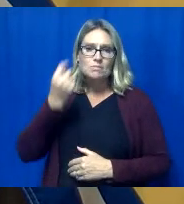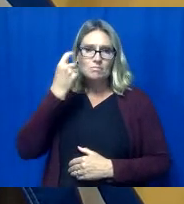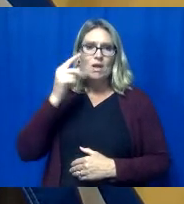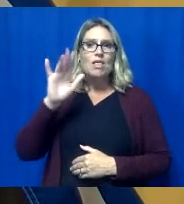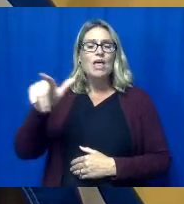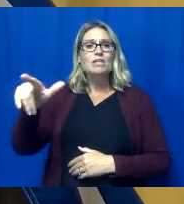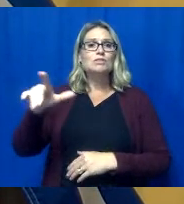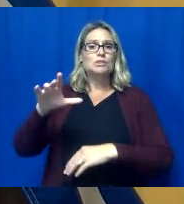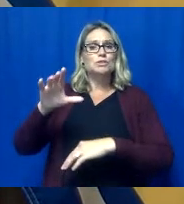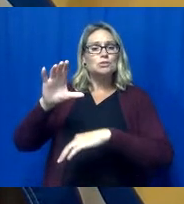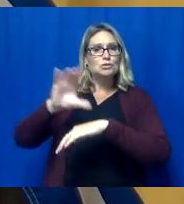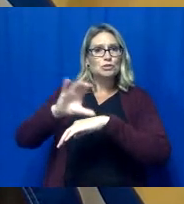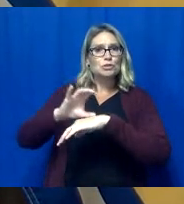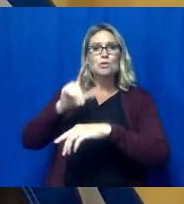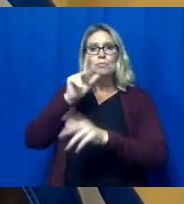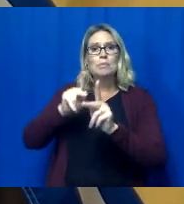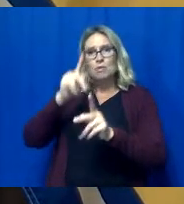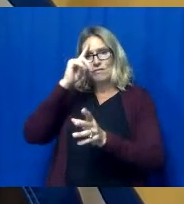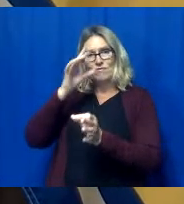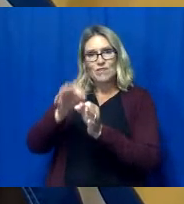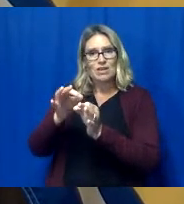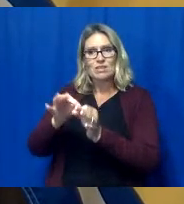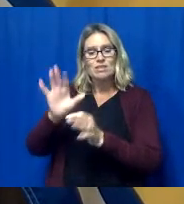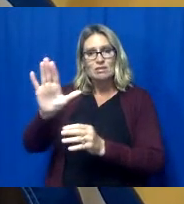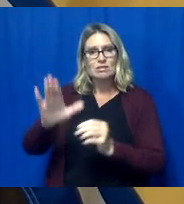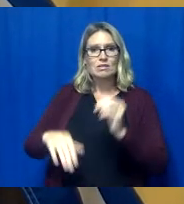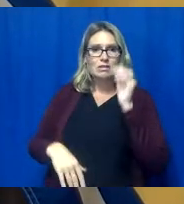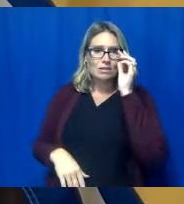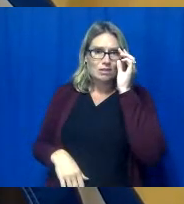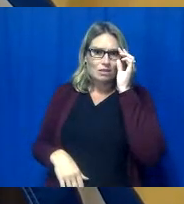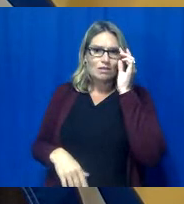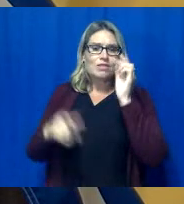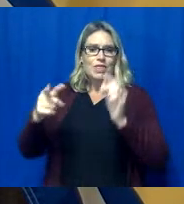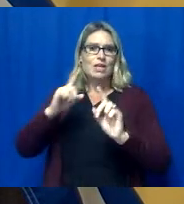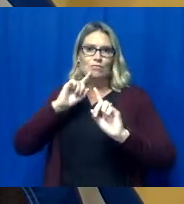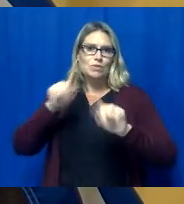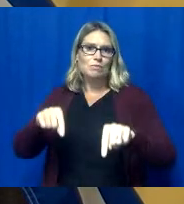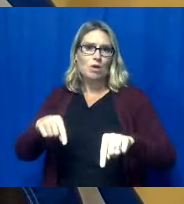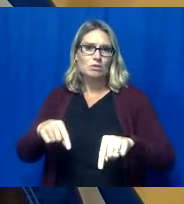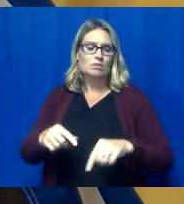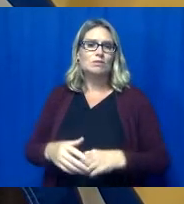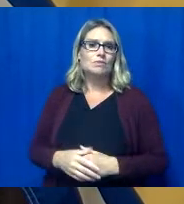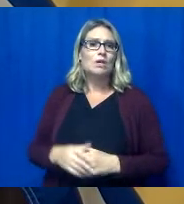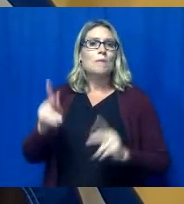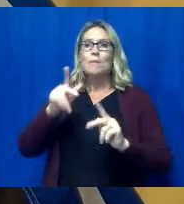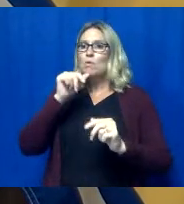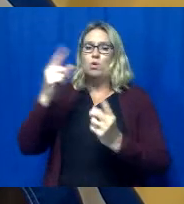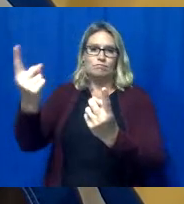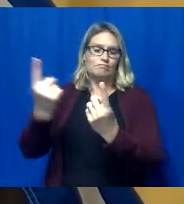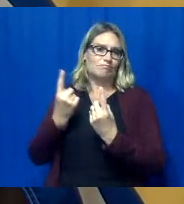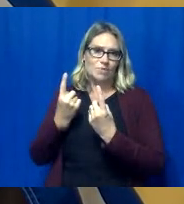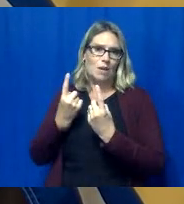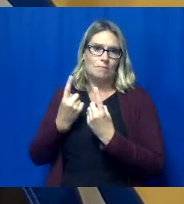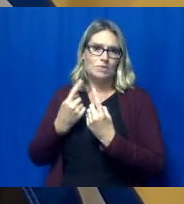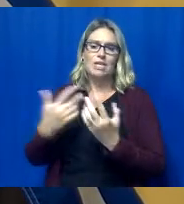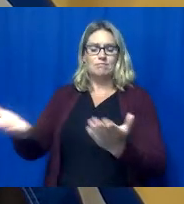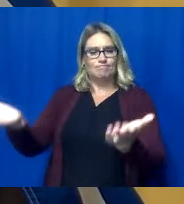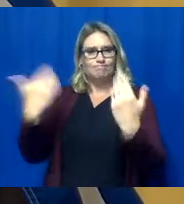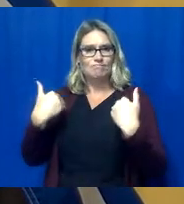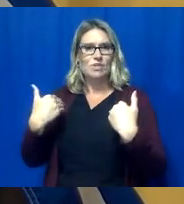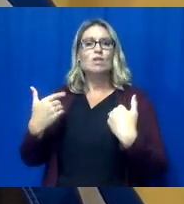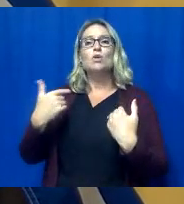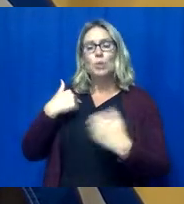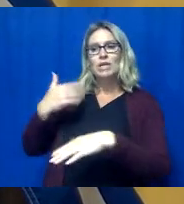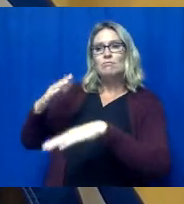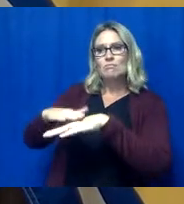are just innately responsive to anyone who comes to their door. So we have provided the faith community with